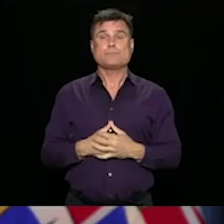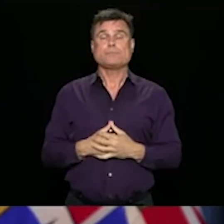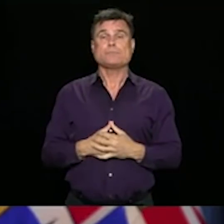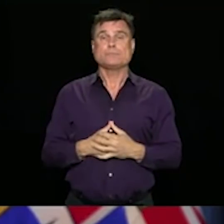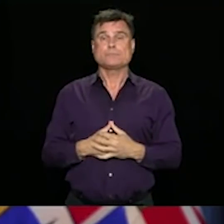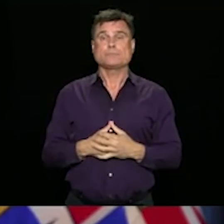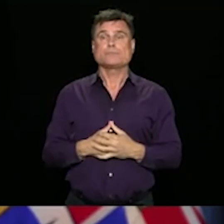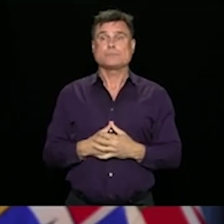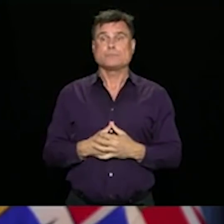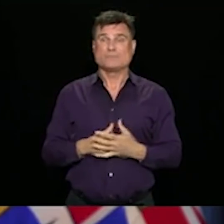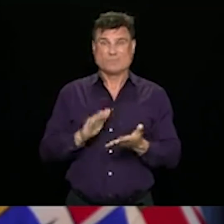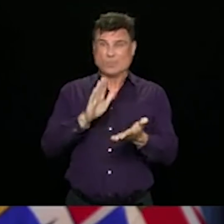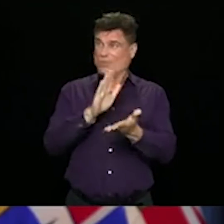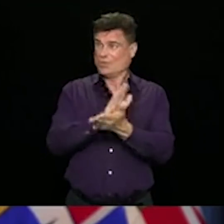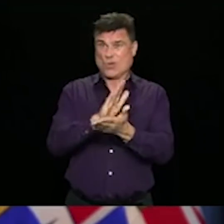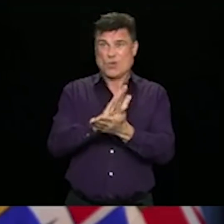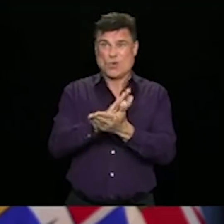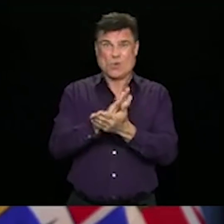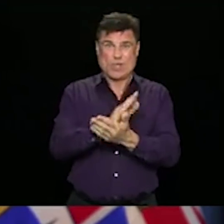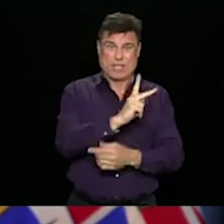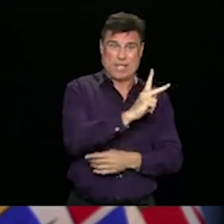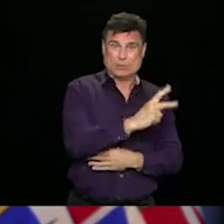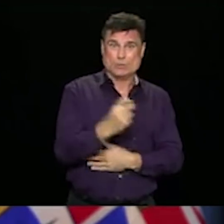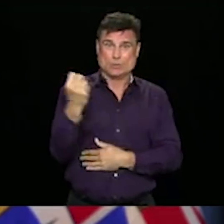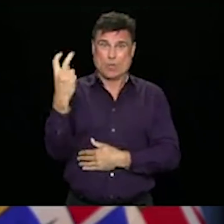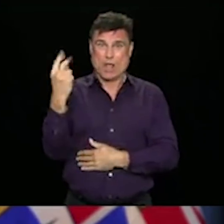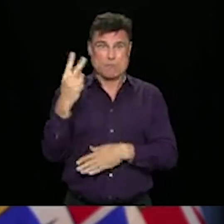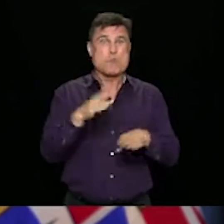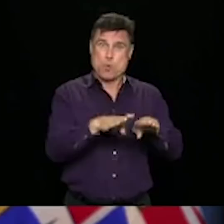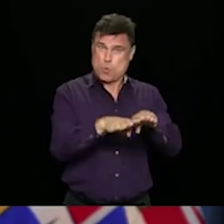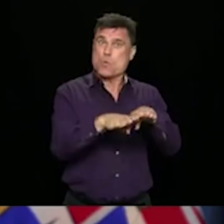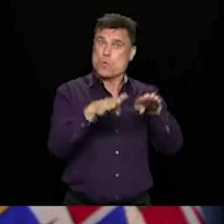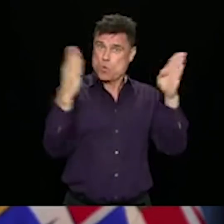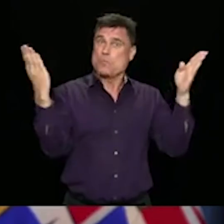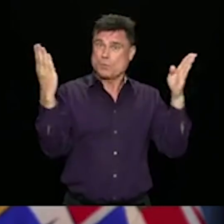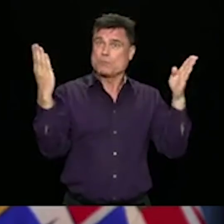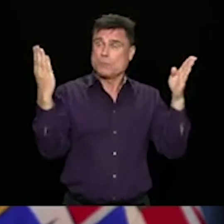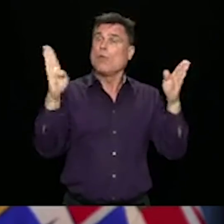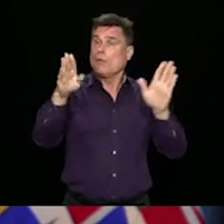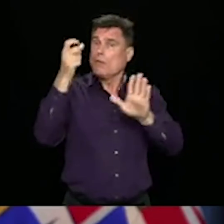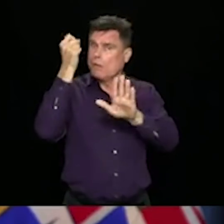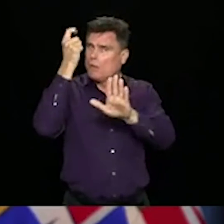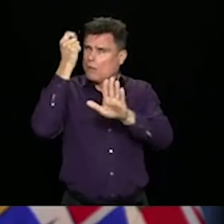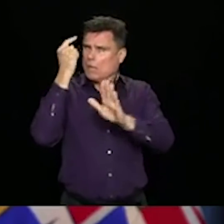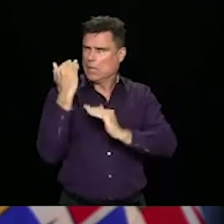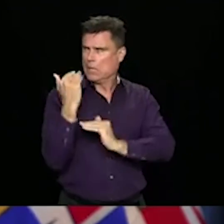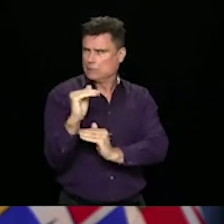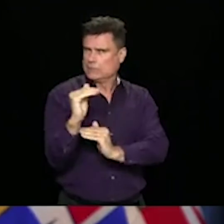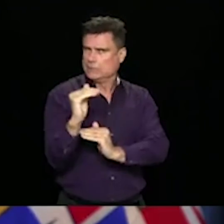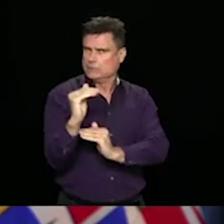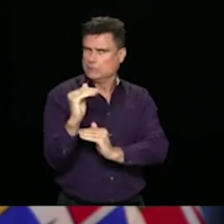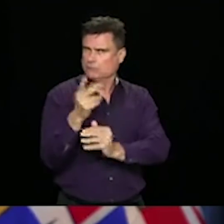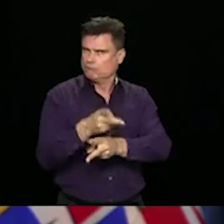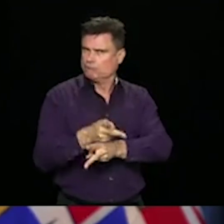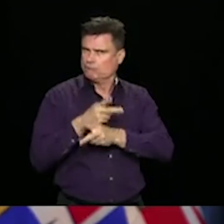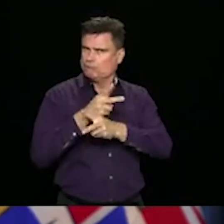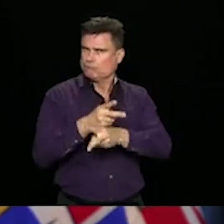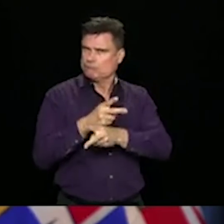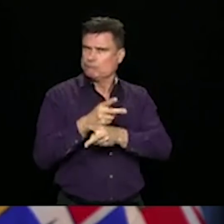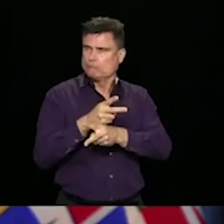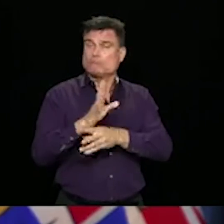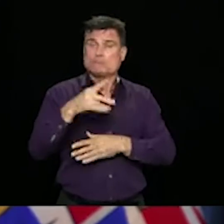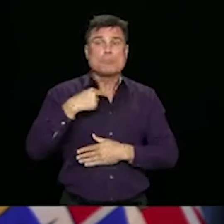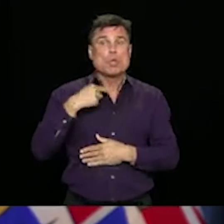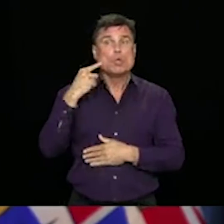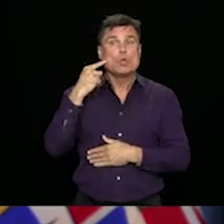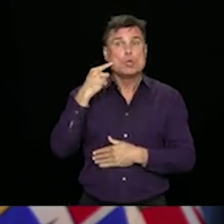activities, including this morning our K-12 schools reopened to limited in-class learning, and we've heard